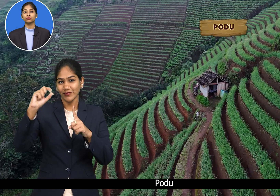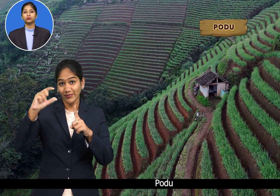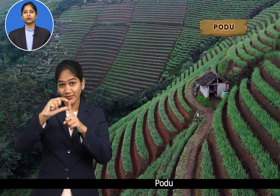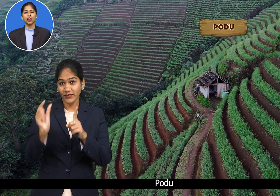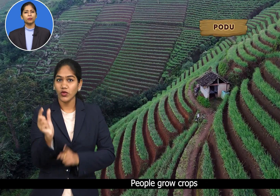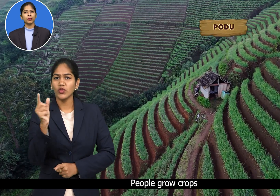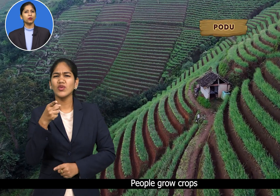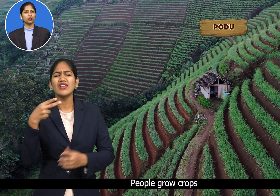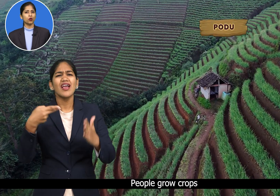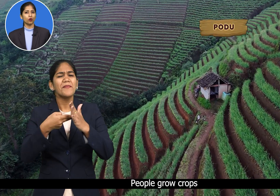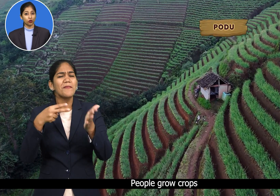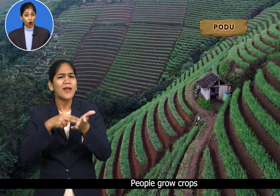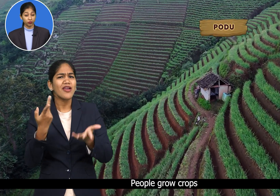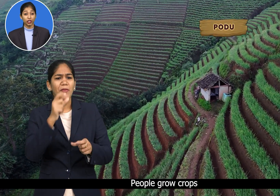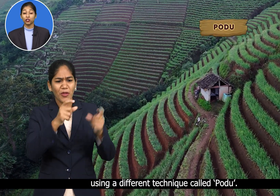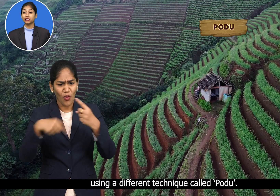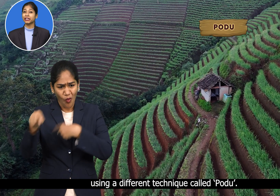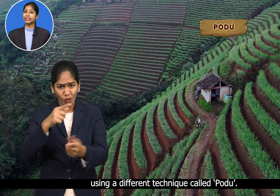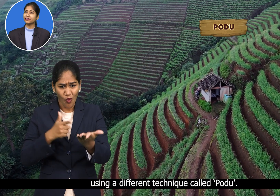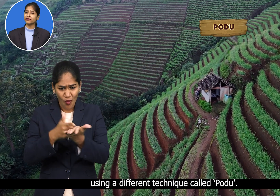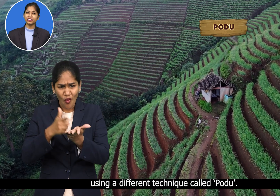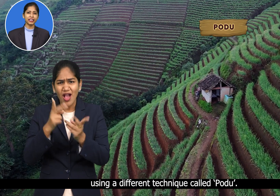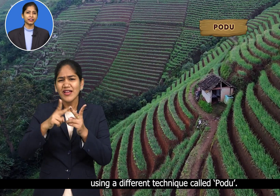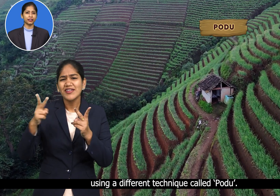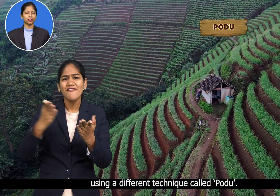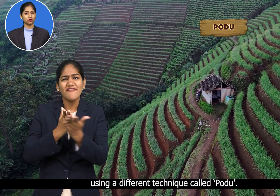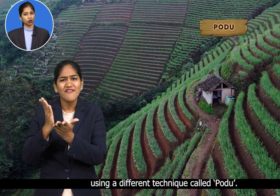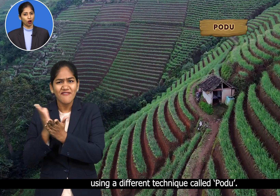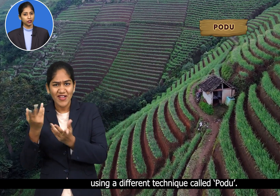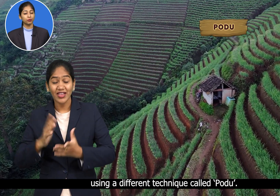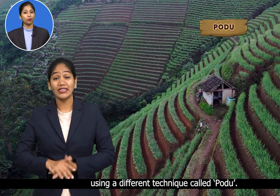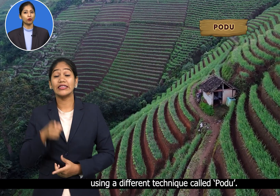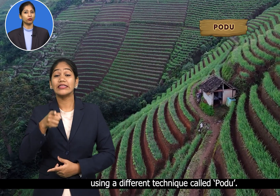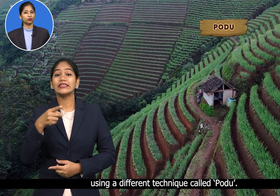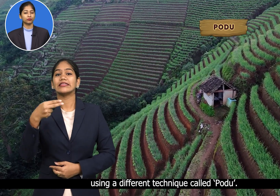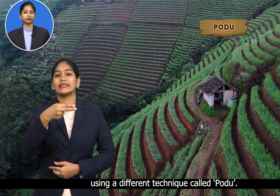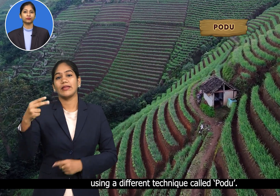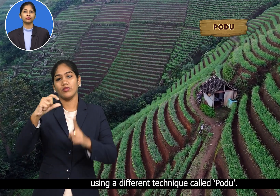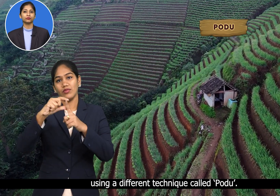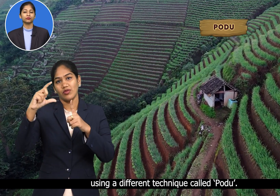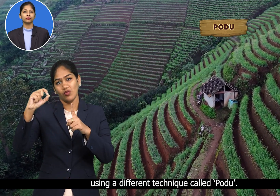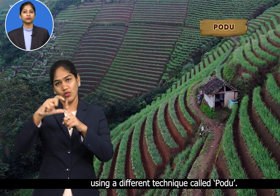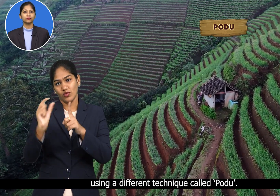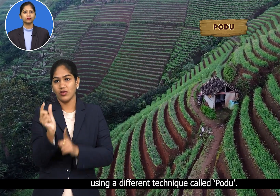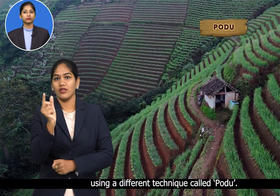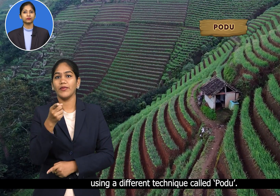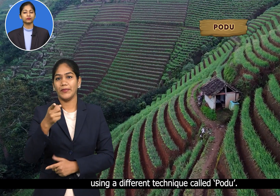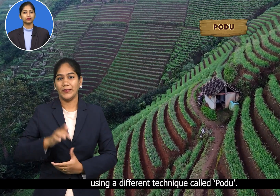Podu. People grow crops using a different technique called Podu.